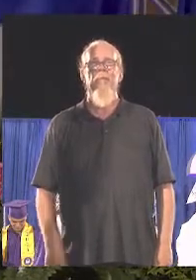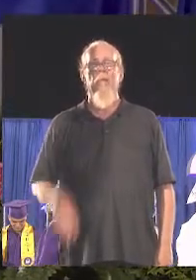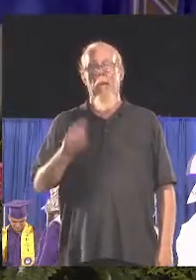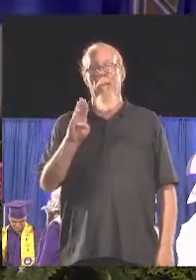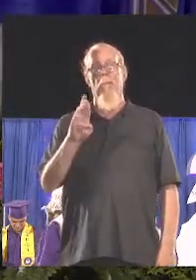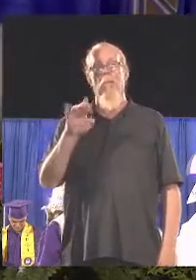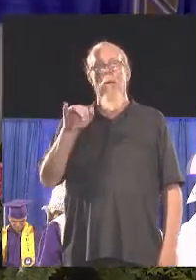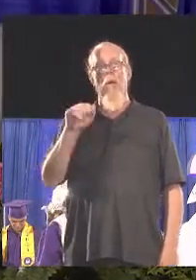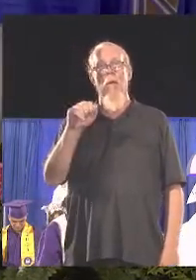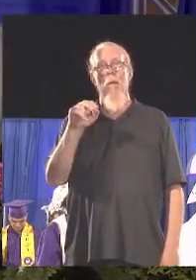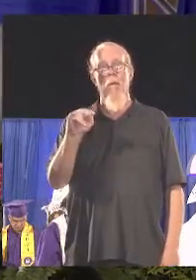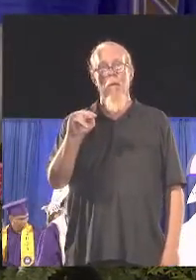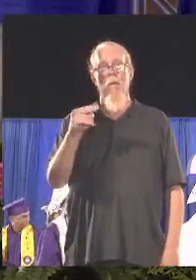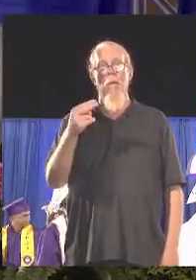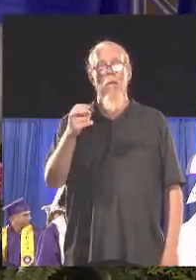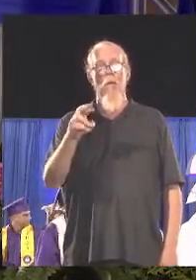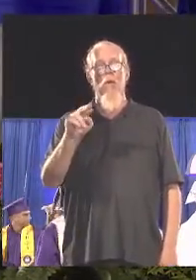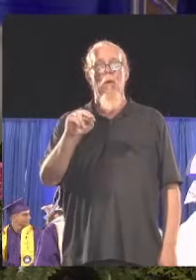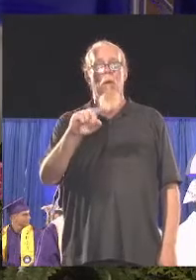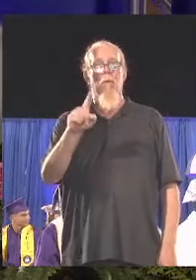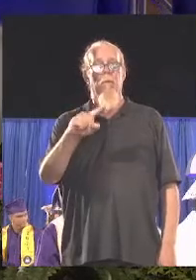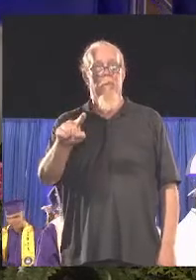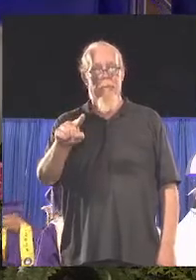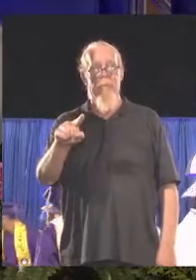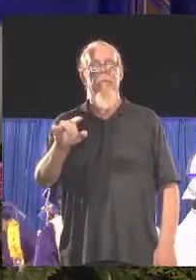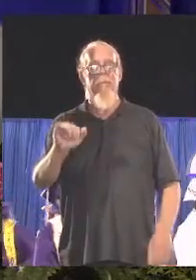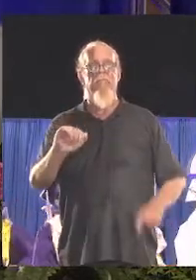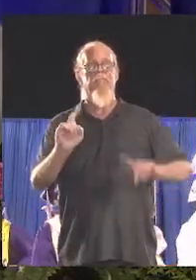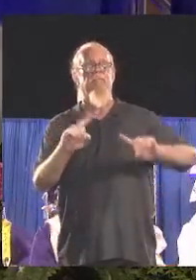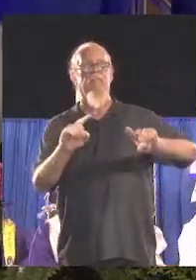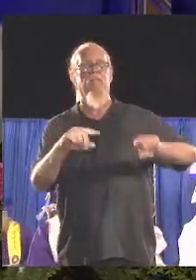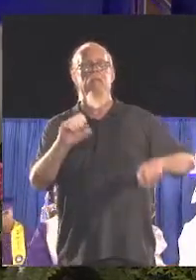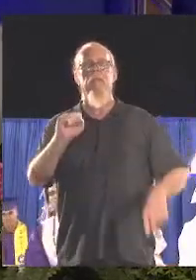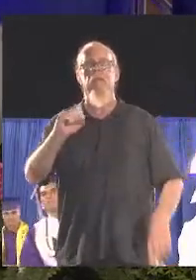Brian I. Hernandez, St. Philip's College.